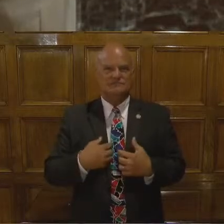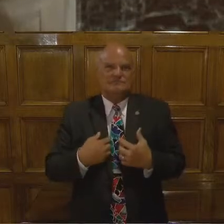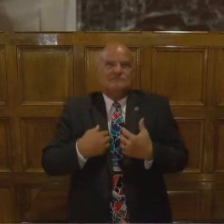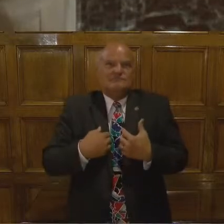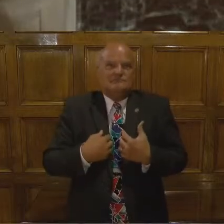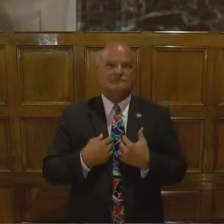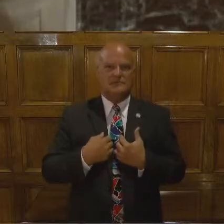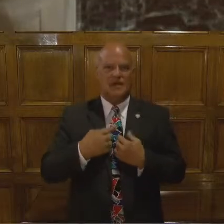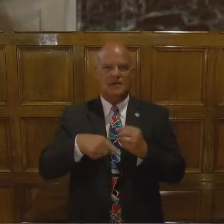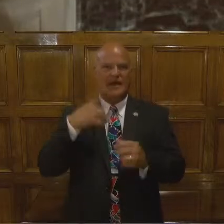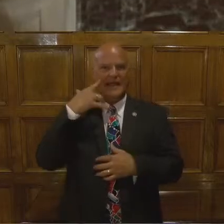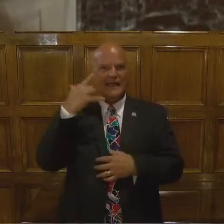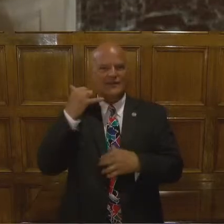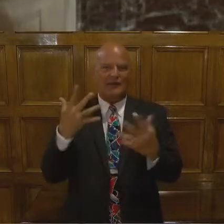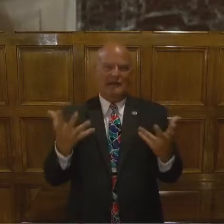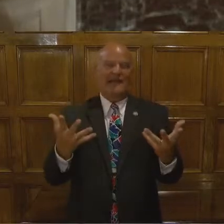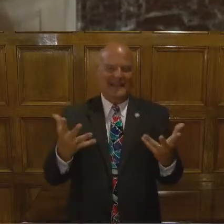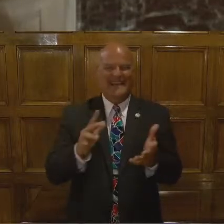at California.